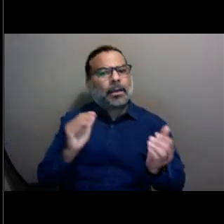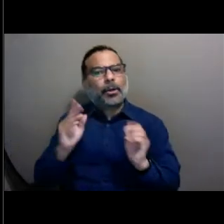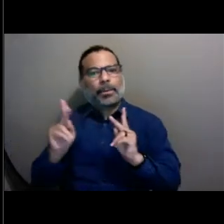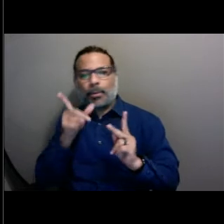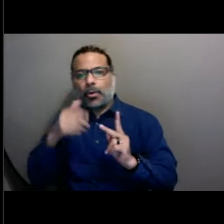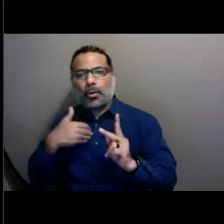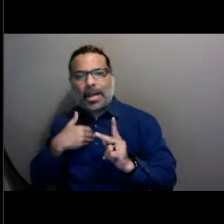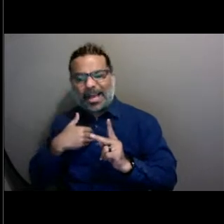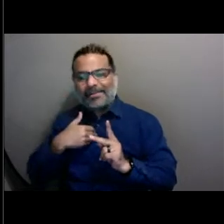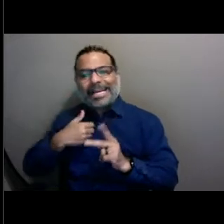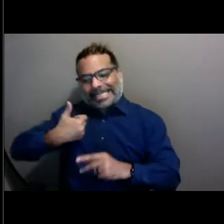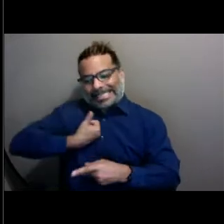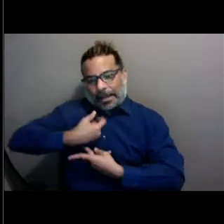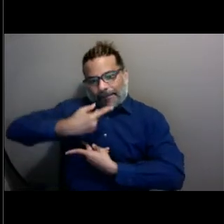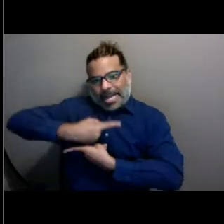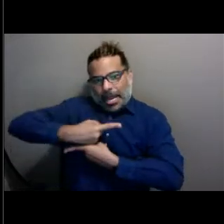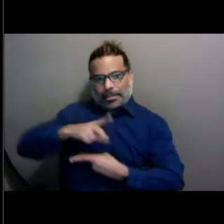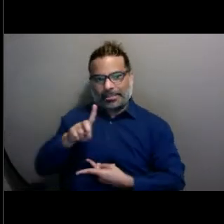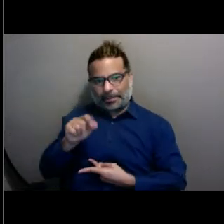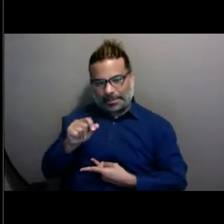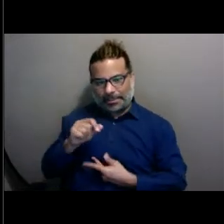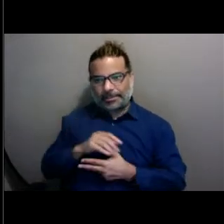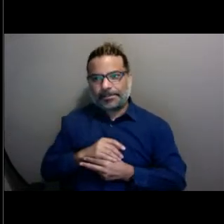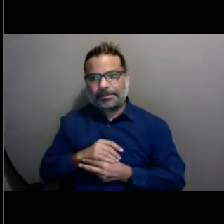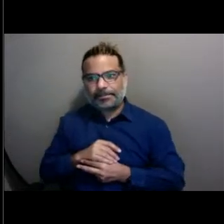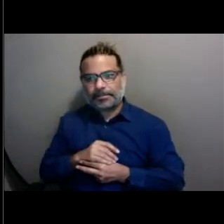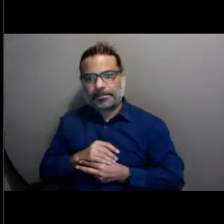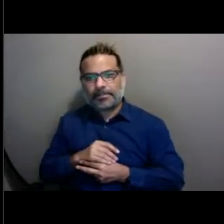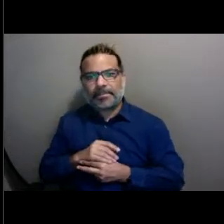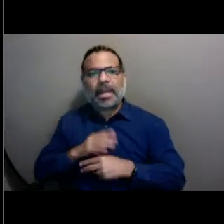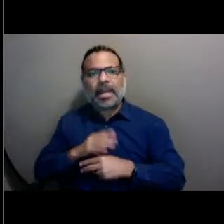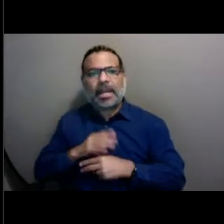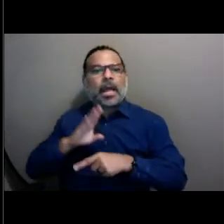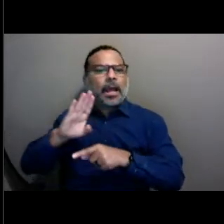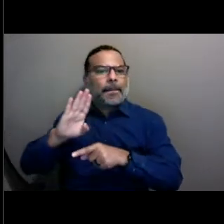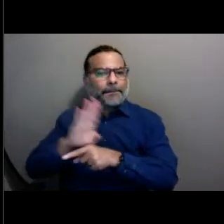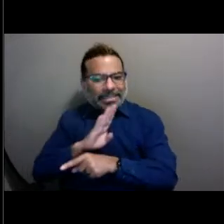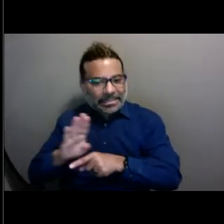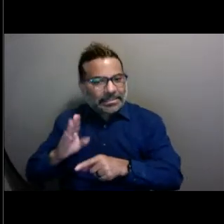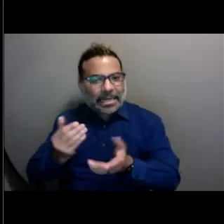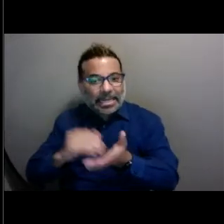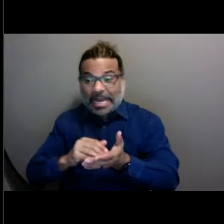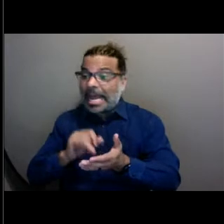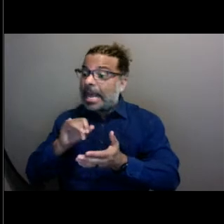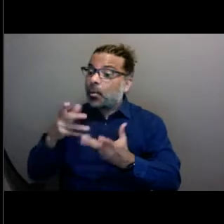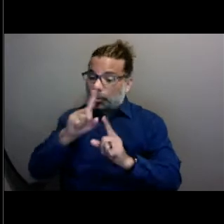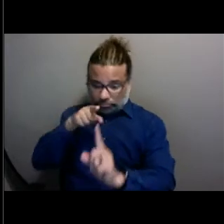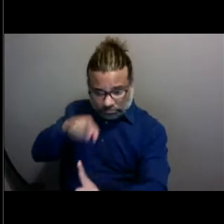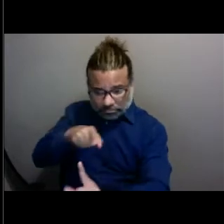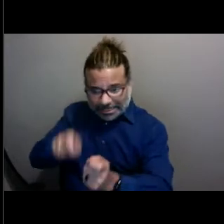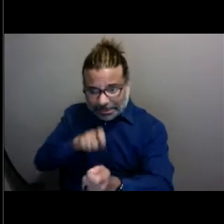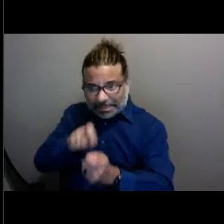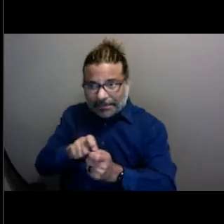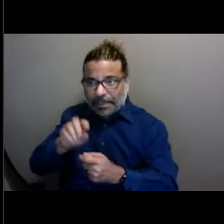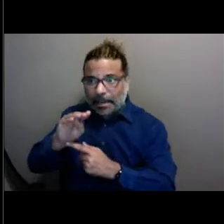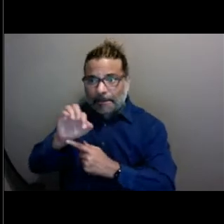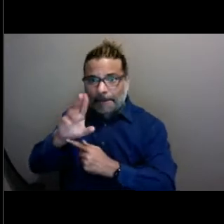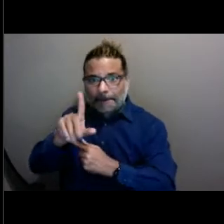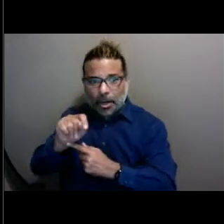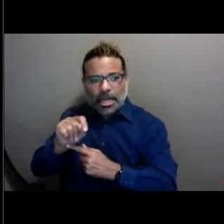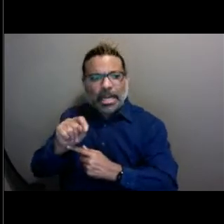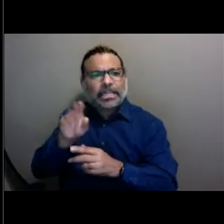self-care disabilities. And for business, again, if you want to target a particular market segments, it's important to look